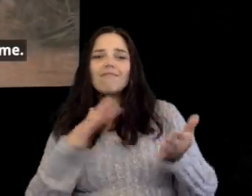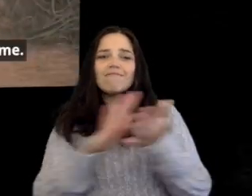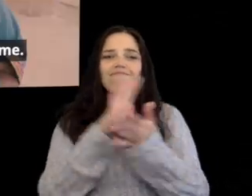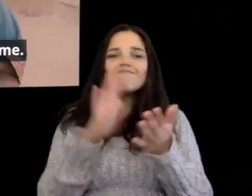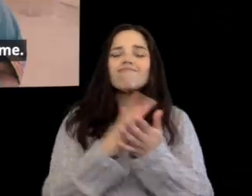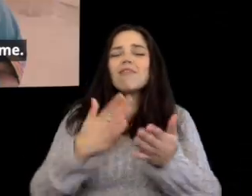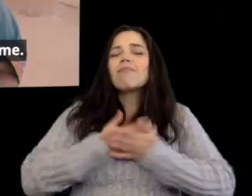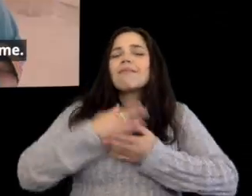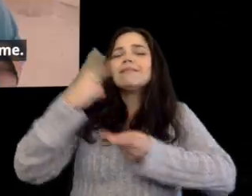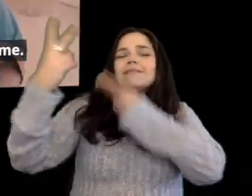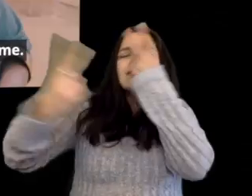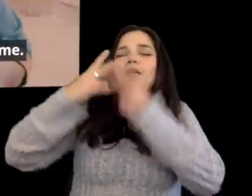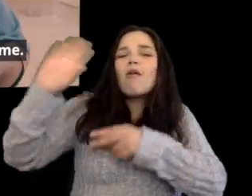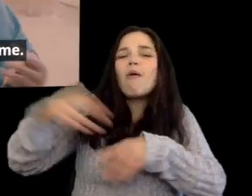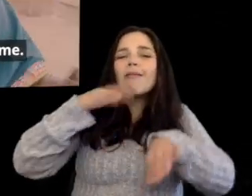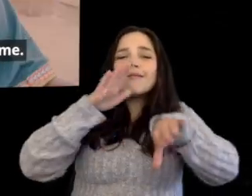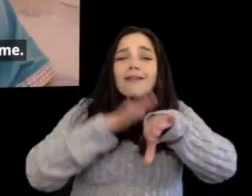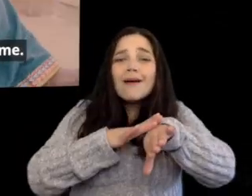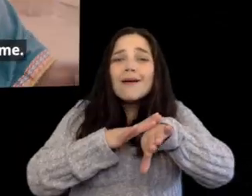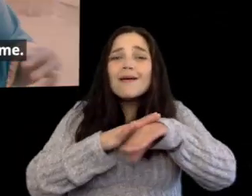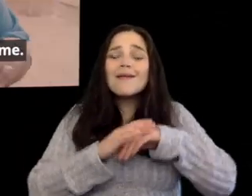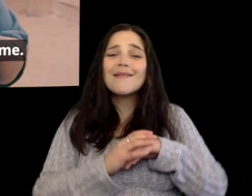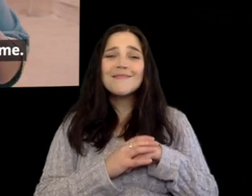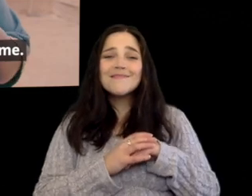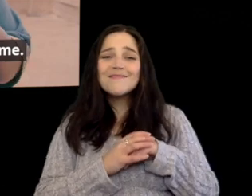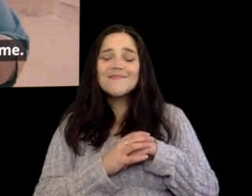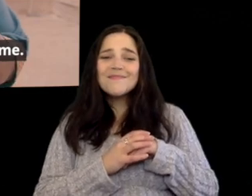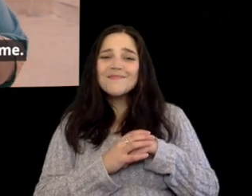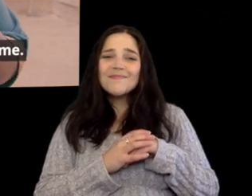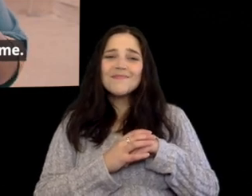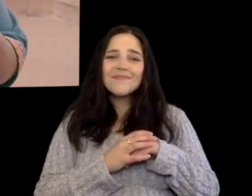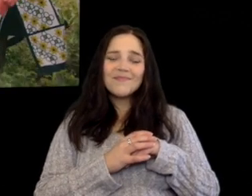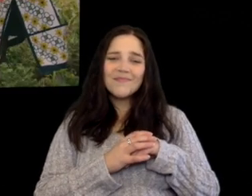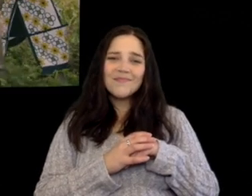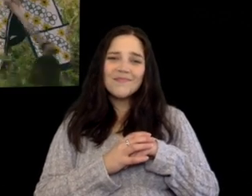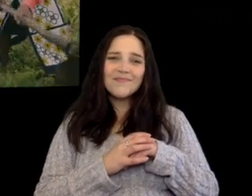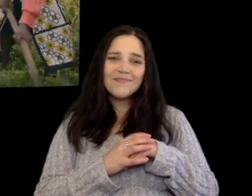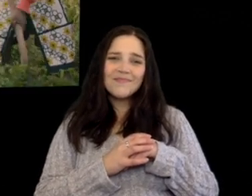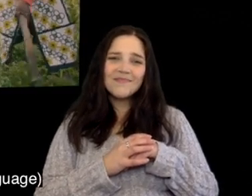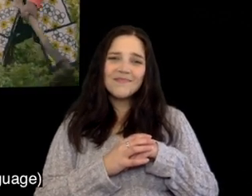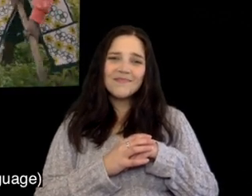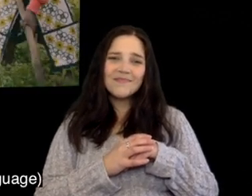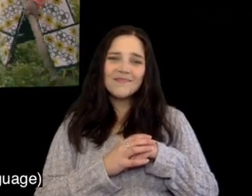Ndienda ako thata, nenda kuina, uthata onigeni na wangoni.